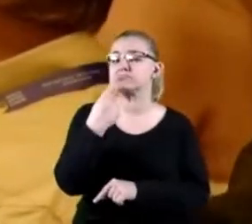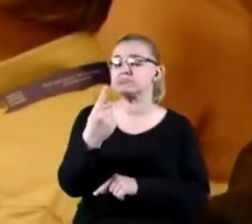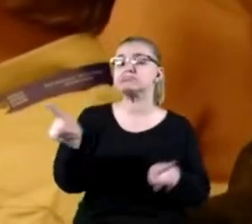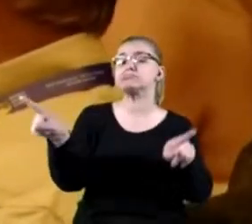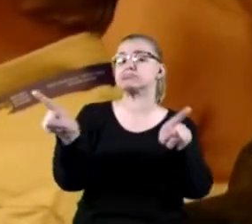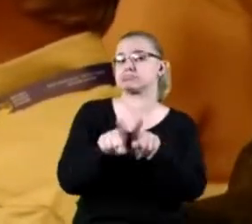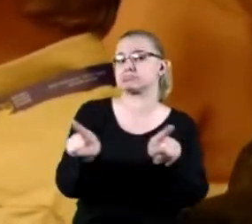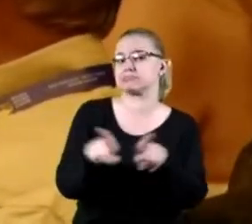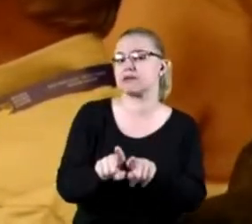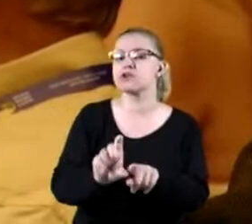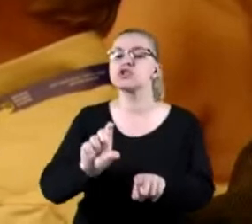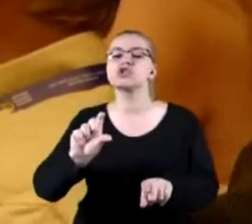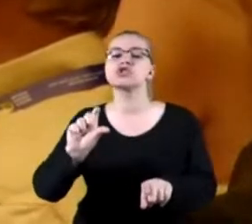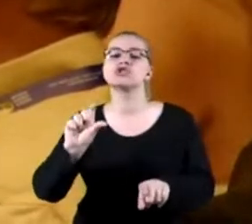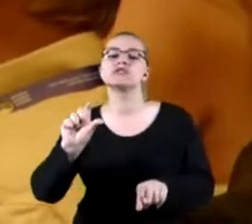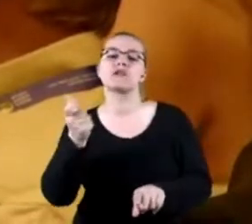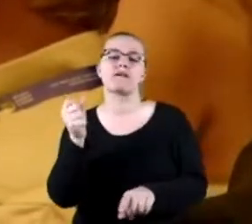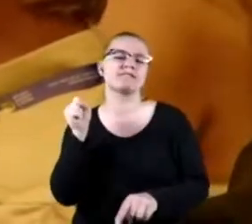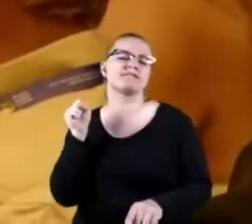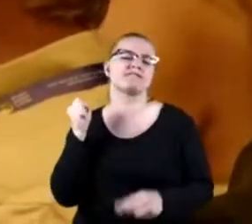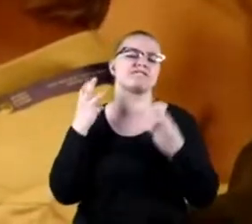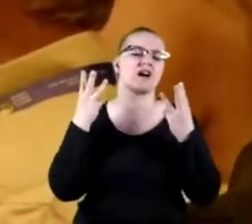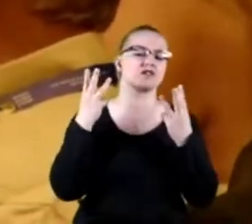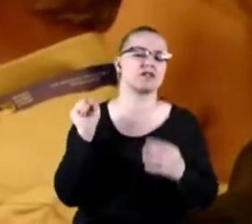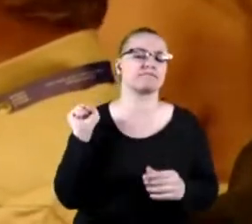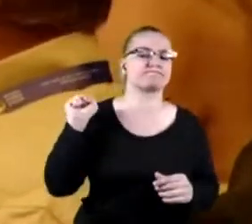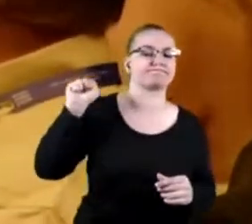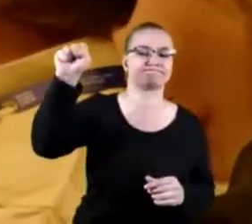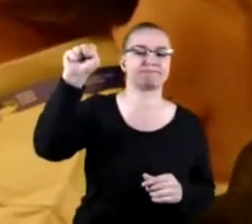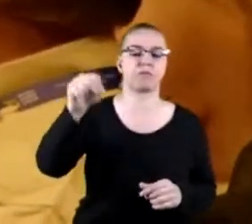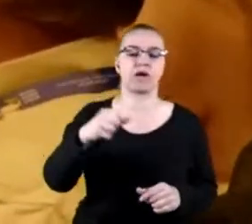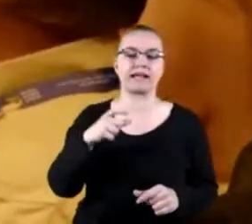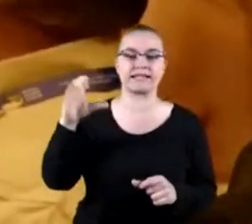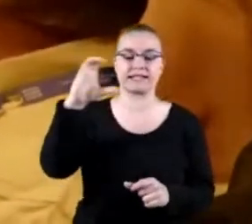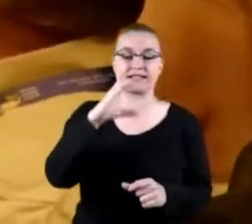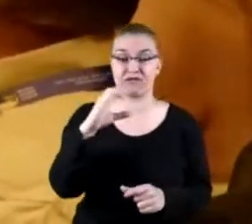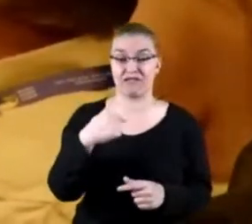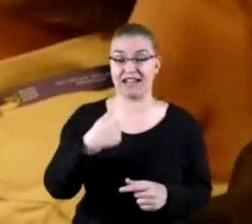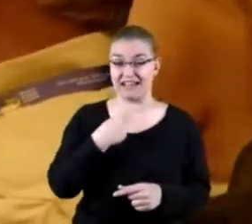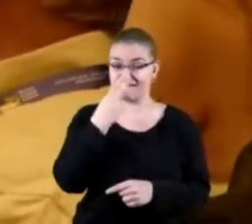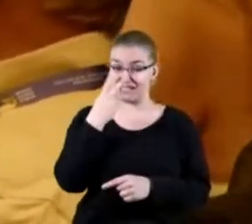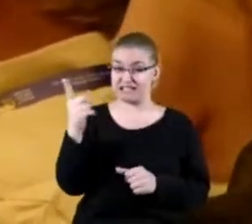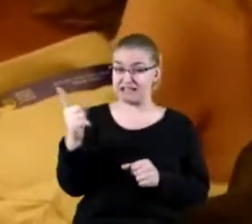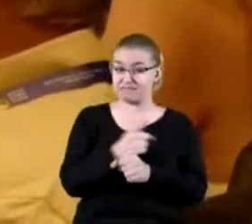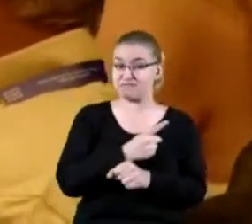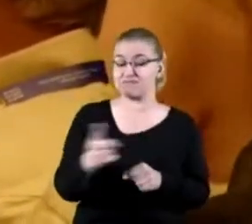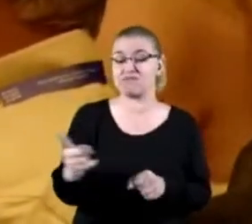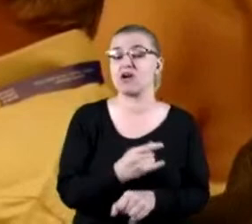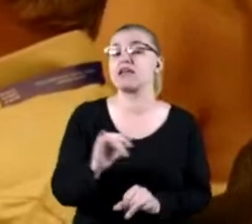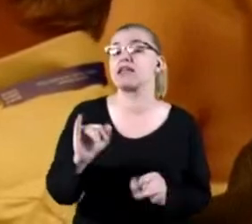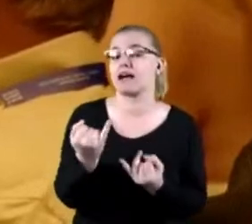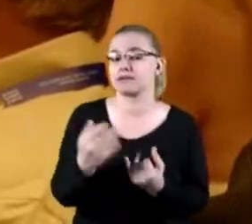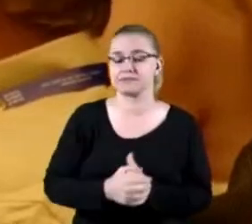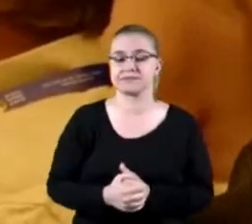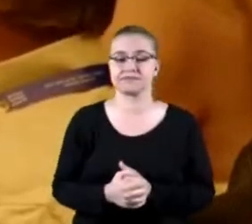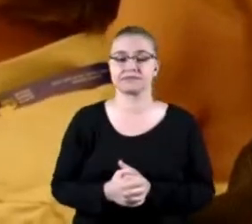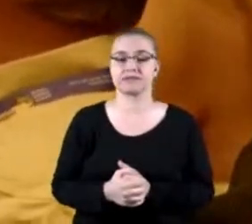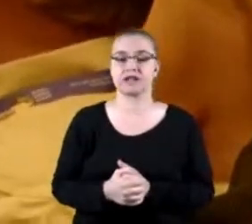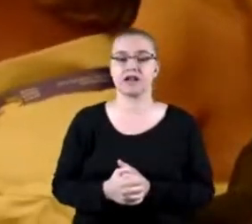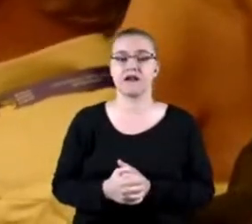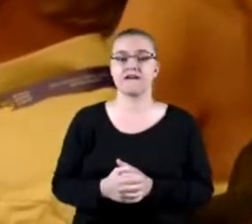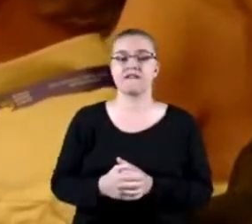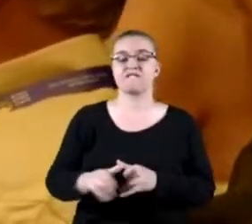digital democracy. But I see a political economic risk and threat for the political authorities as well as